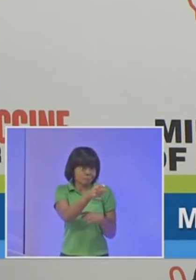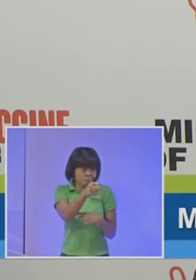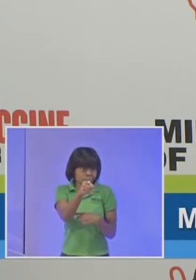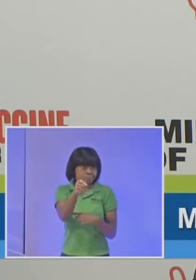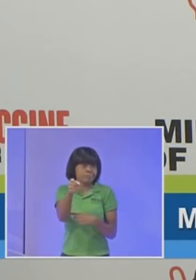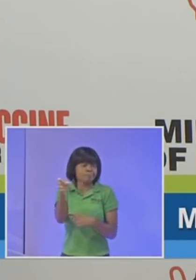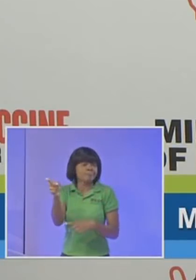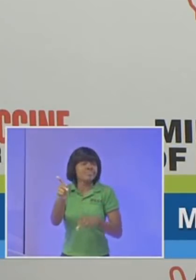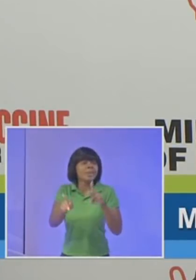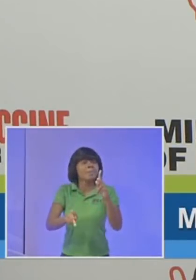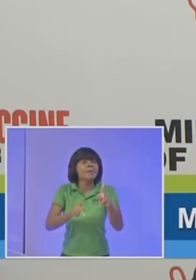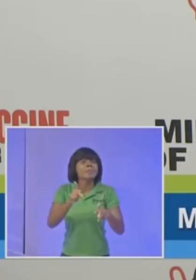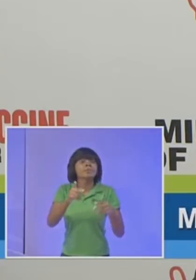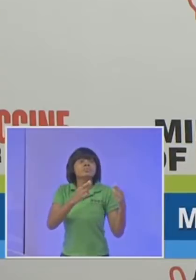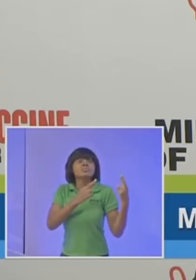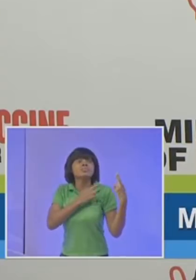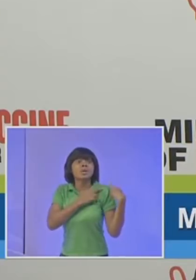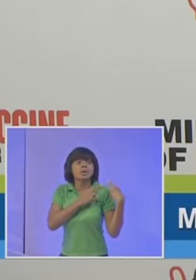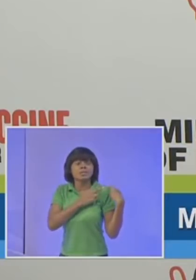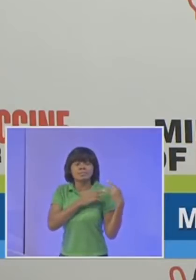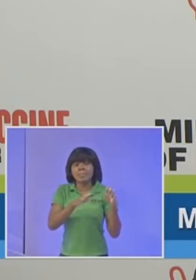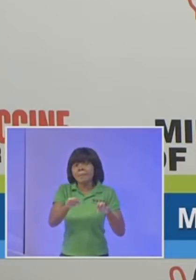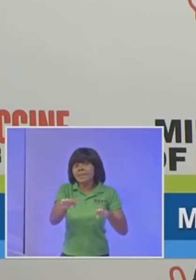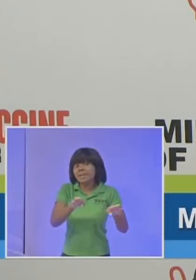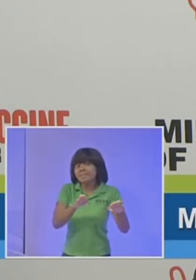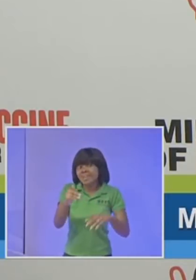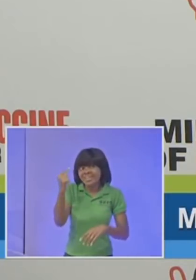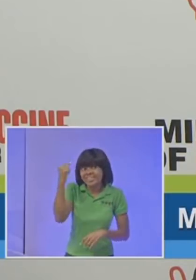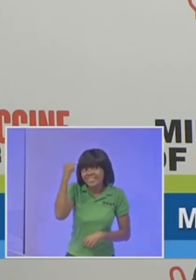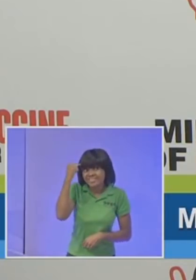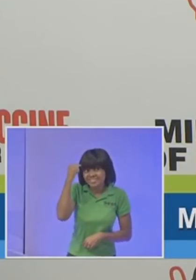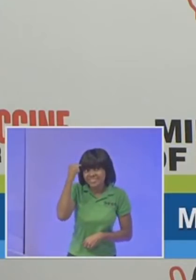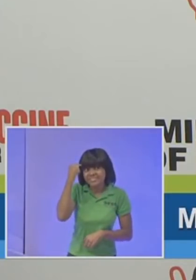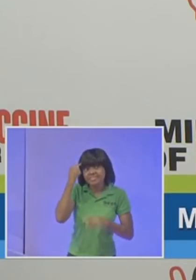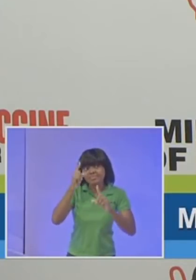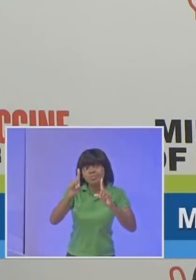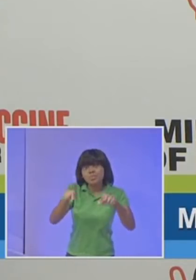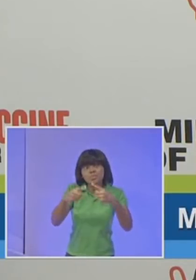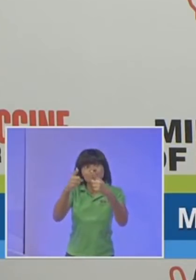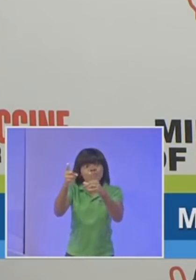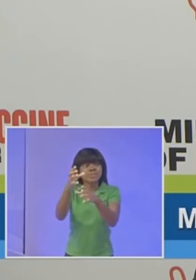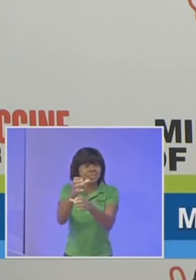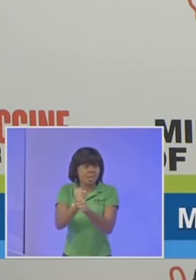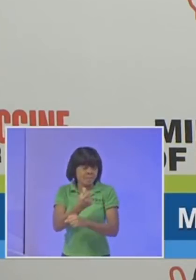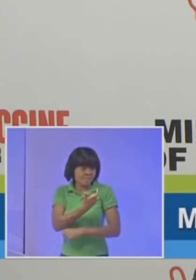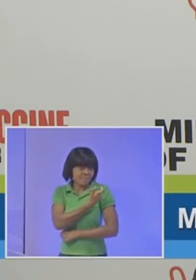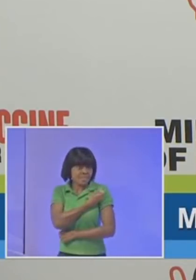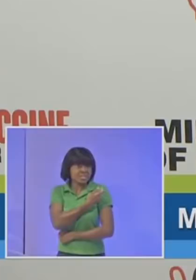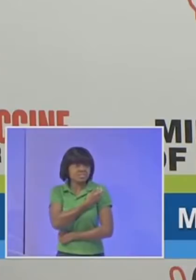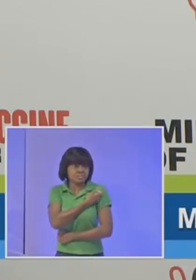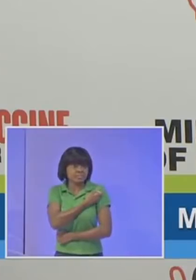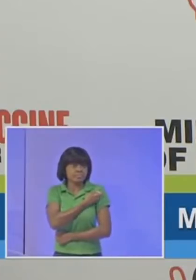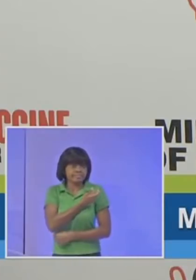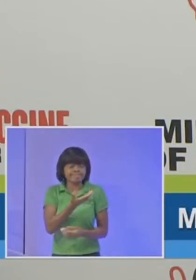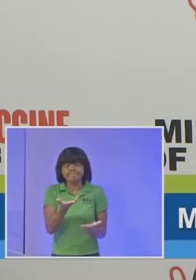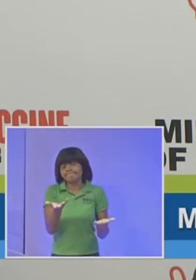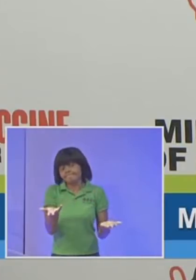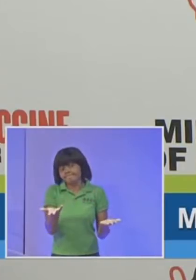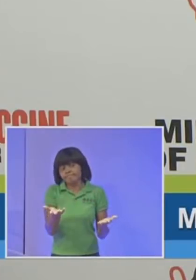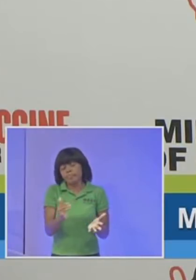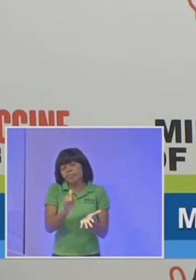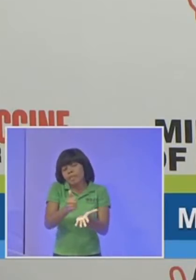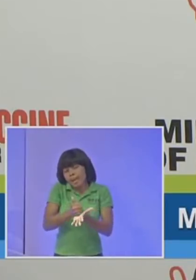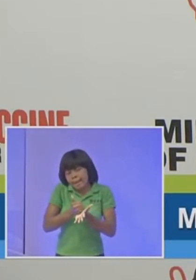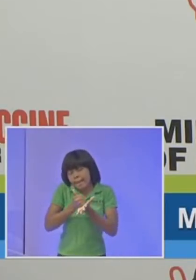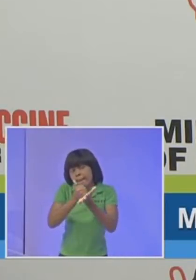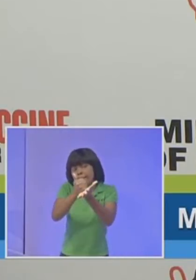to earlier press conferences, we have been saying this consistently. The responsibility has shifted dramatically